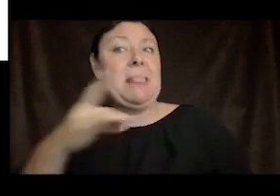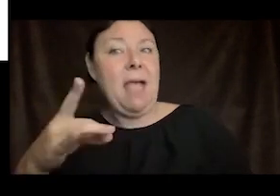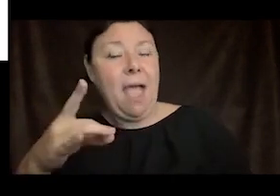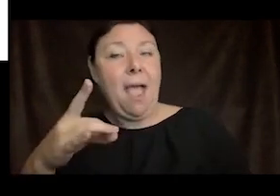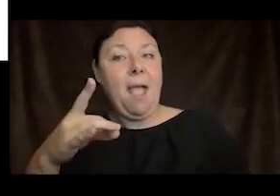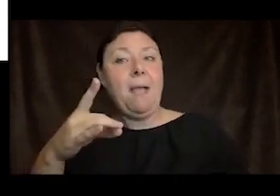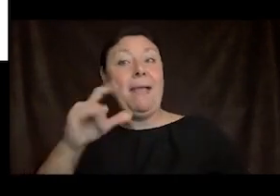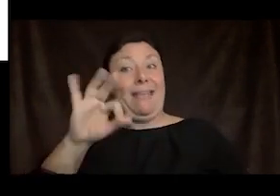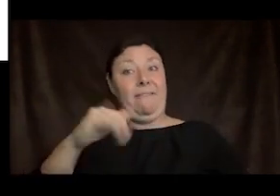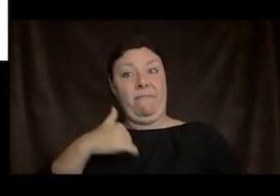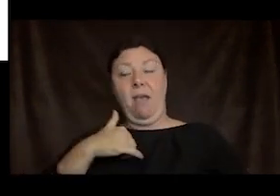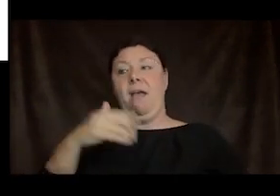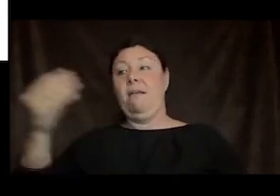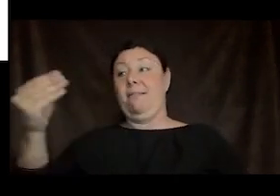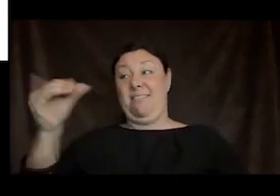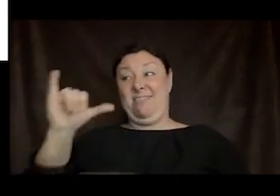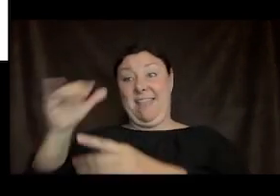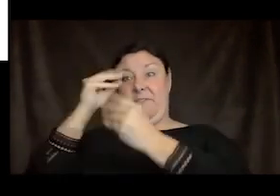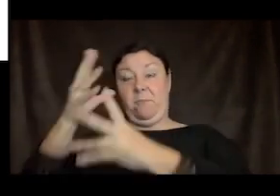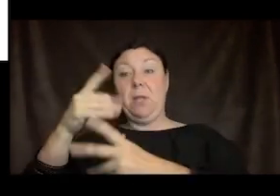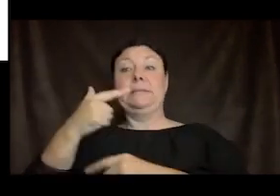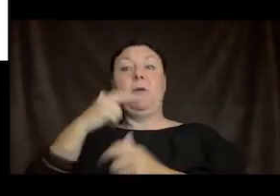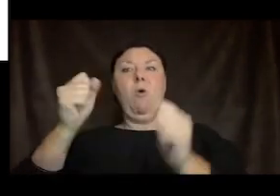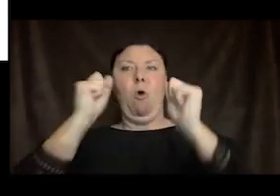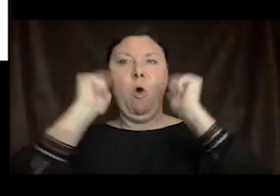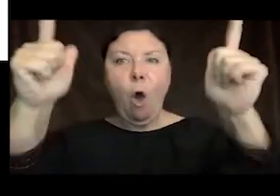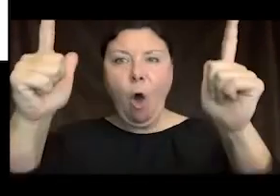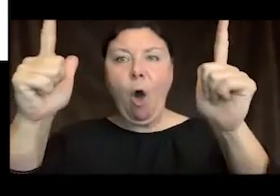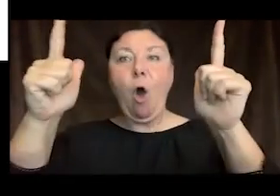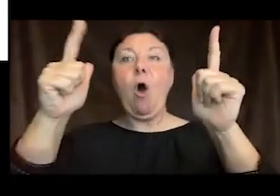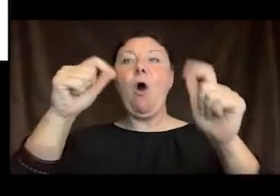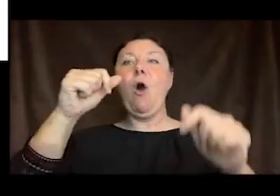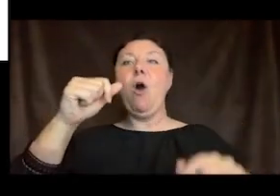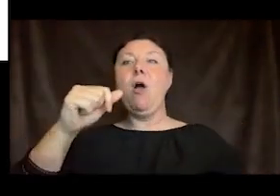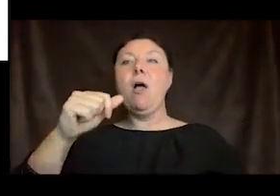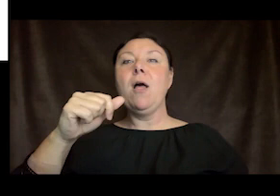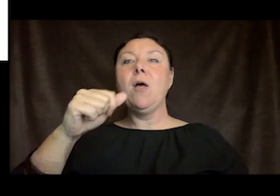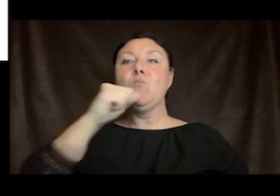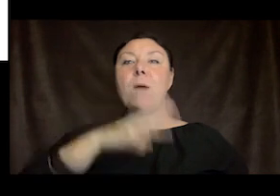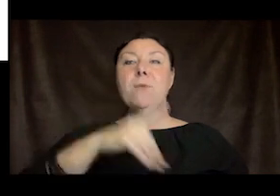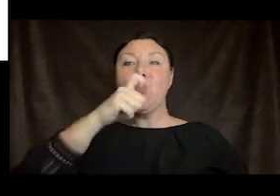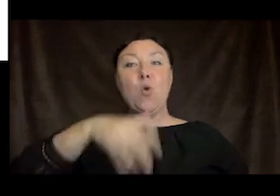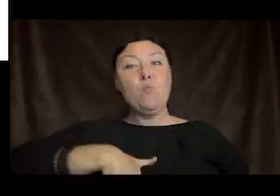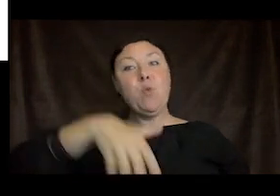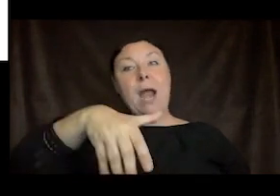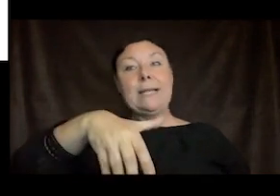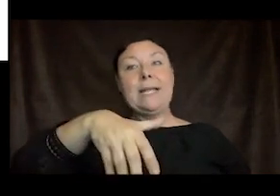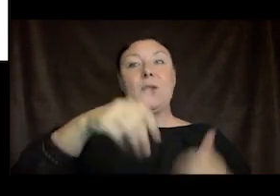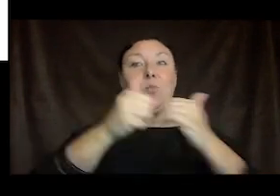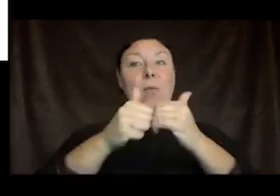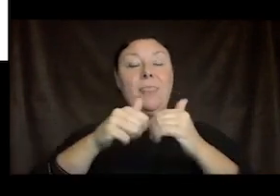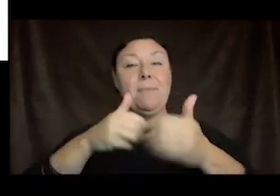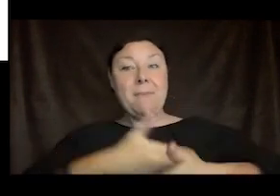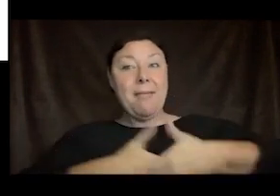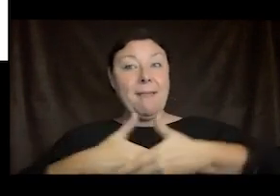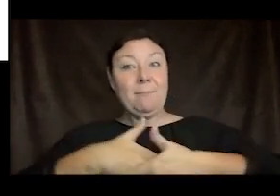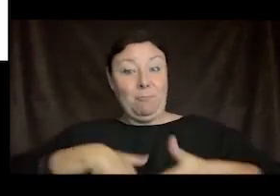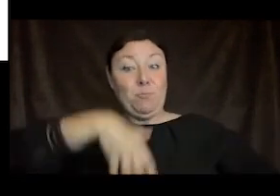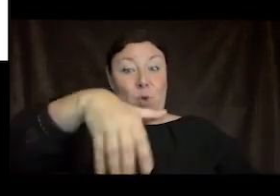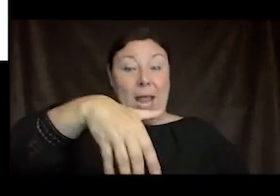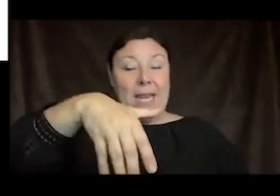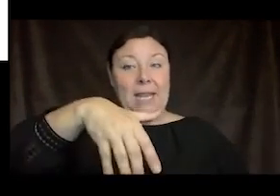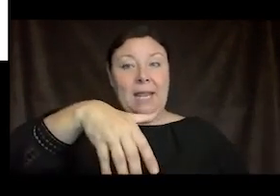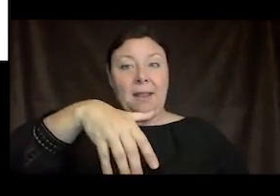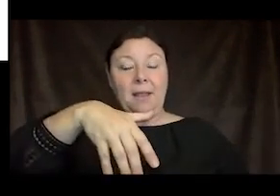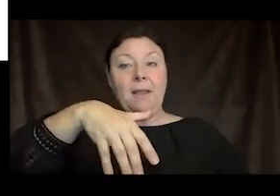all expectant mothers crave pickles, now I'm stereotyping all of them rather than to